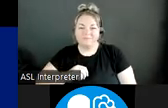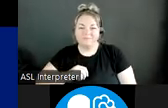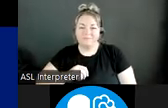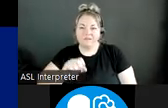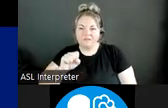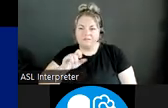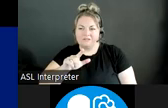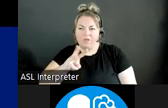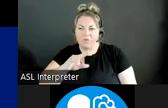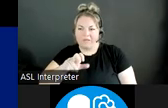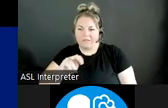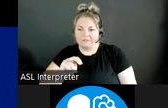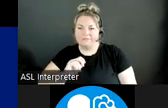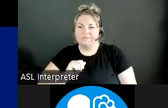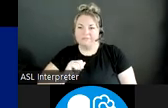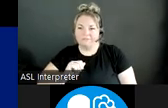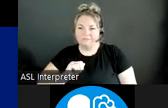Selwyn.